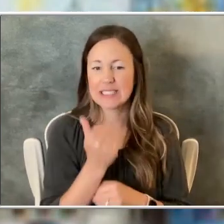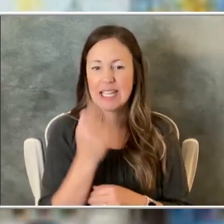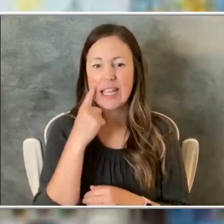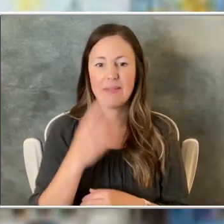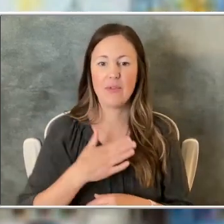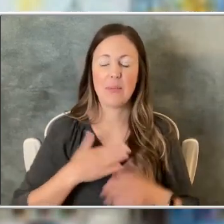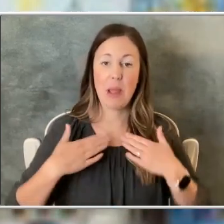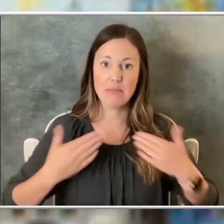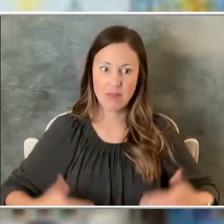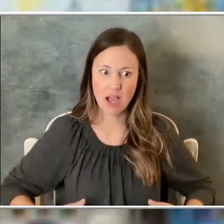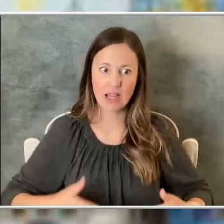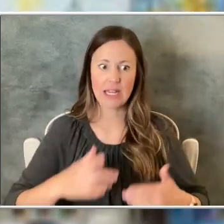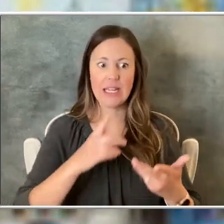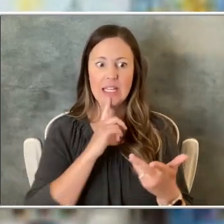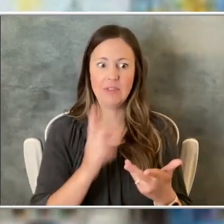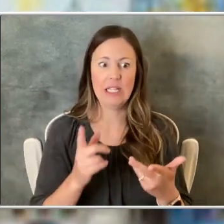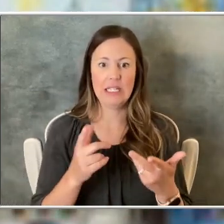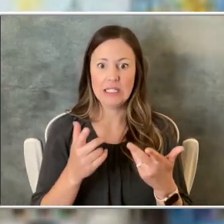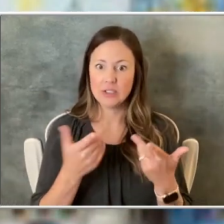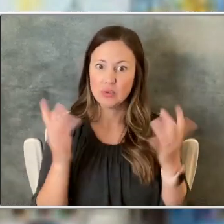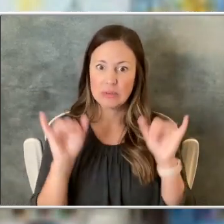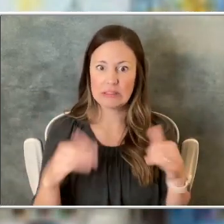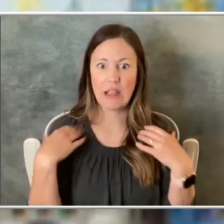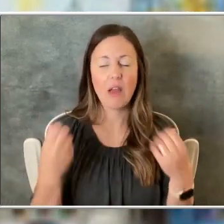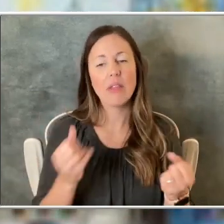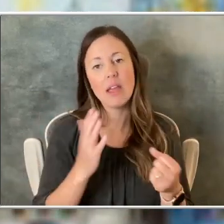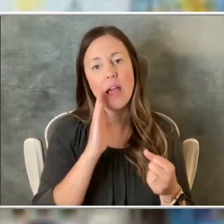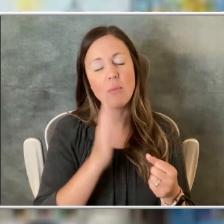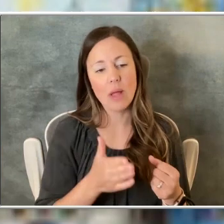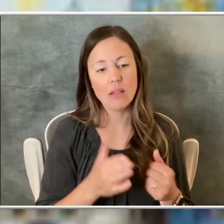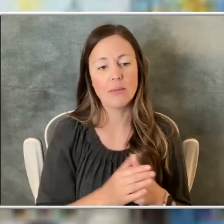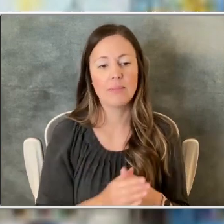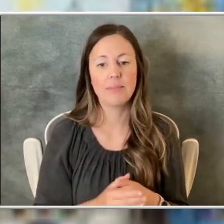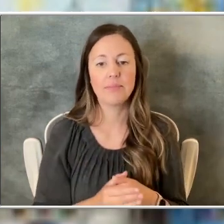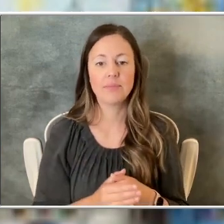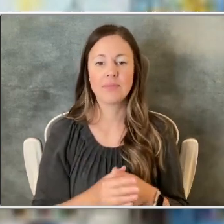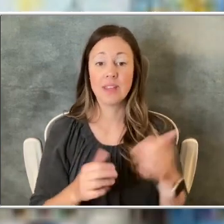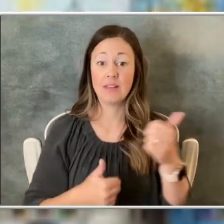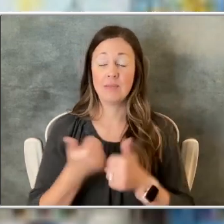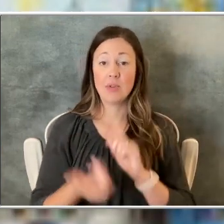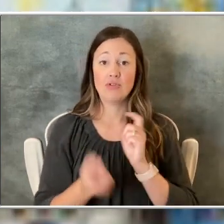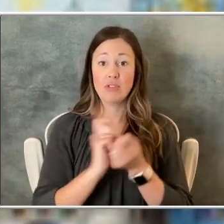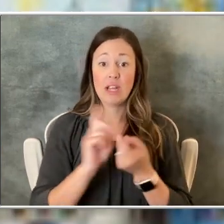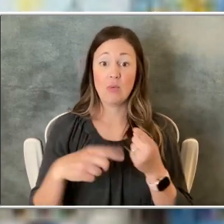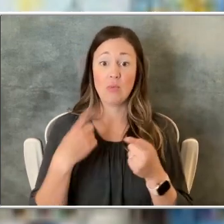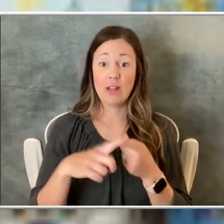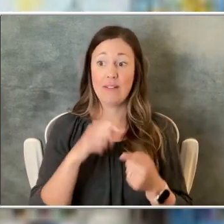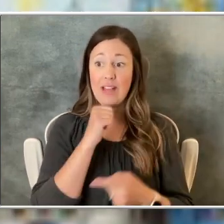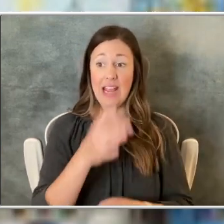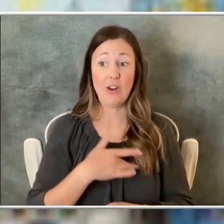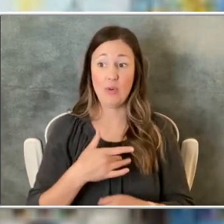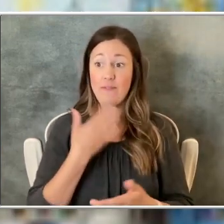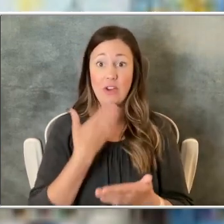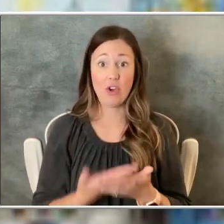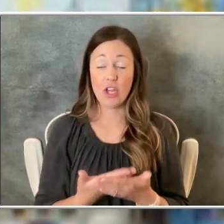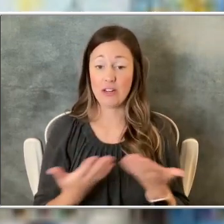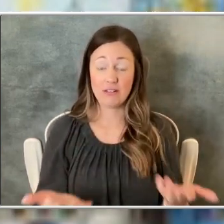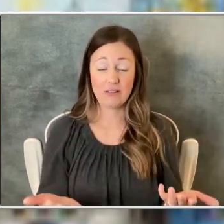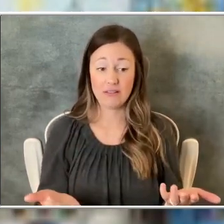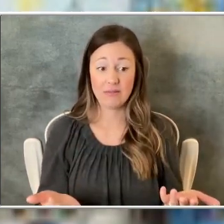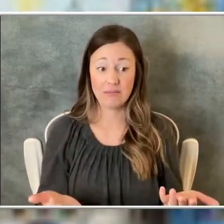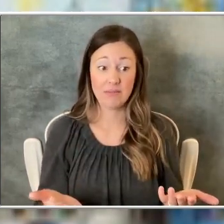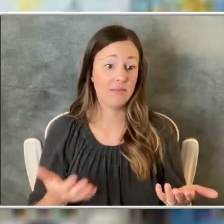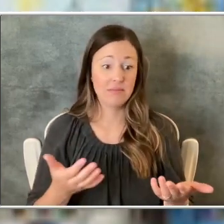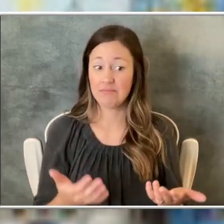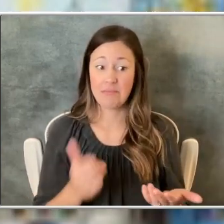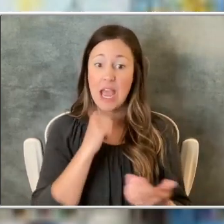immune system, to be honest, I do that. And probably the biggest change I've made is when I don't feel good,